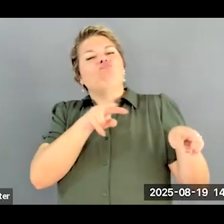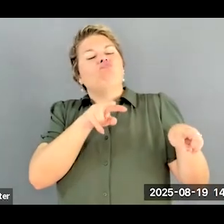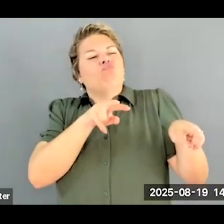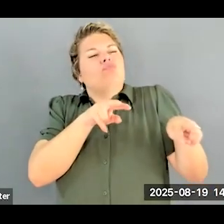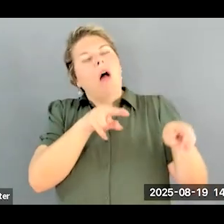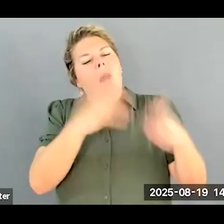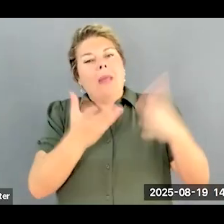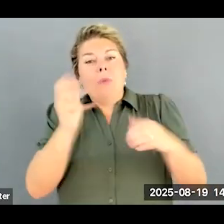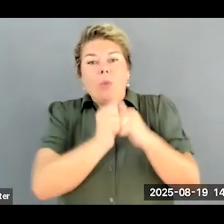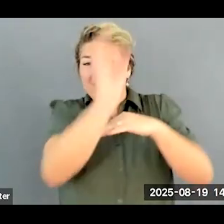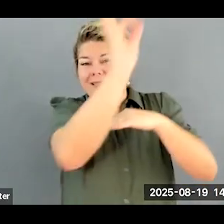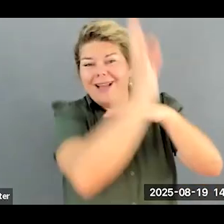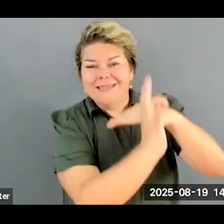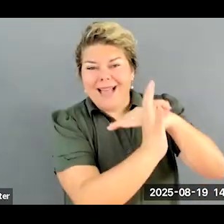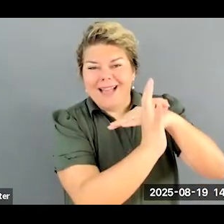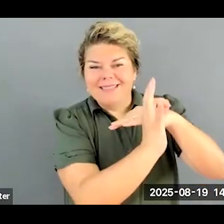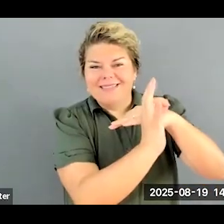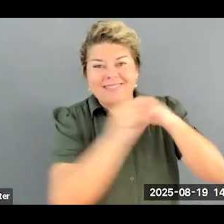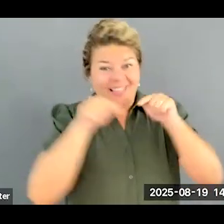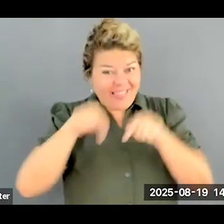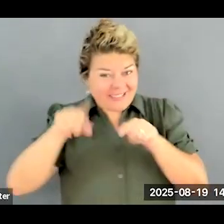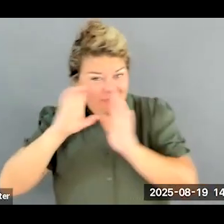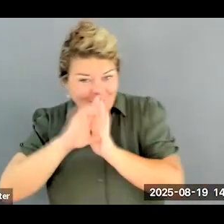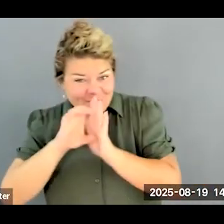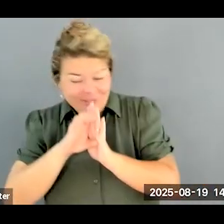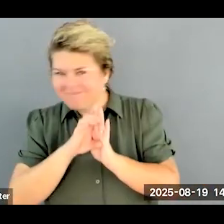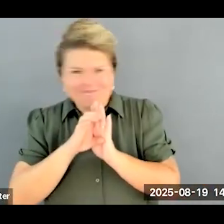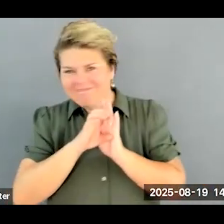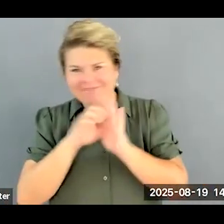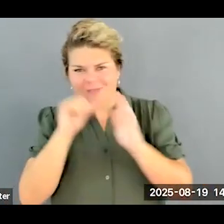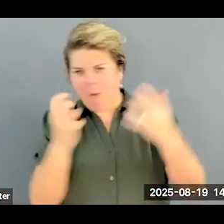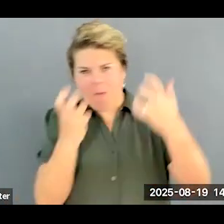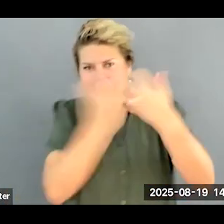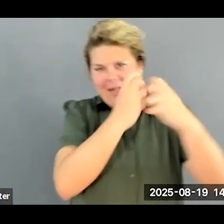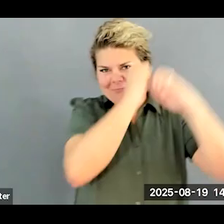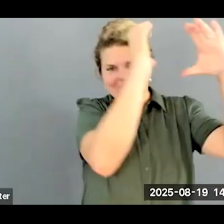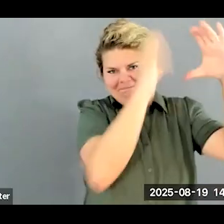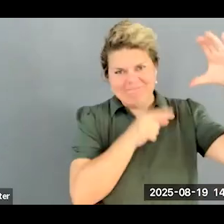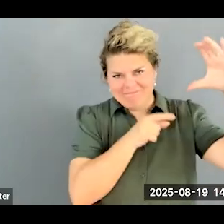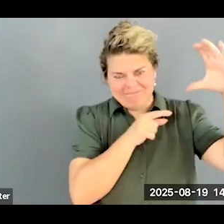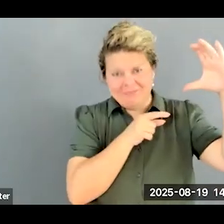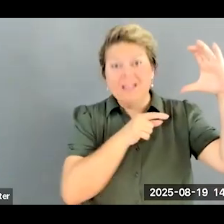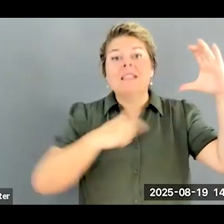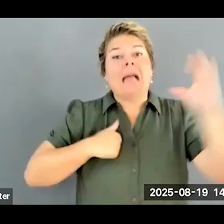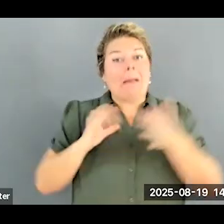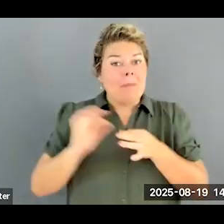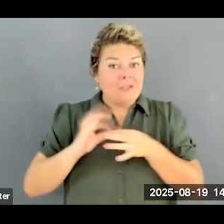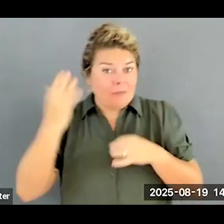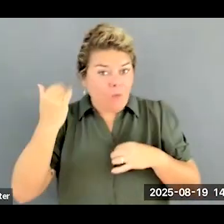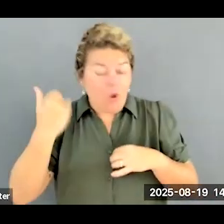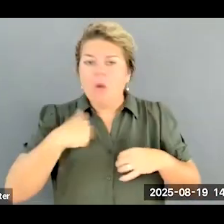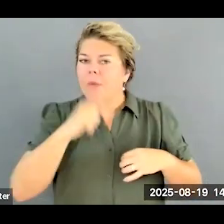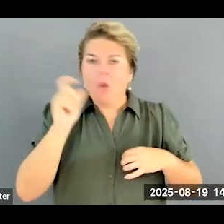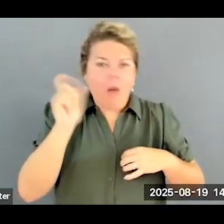with a sunset. And that is not what we have pictured here on this slide. So, as previously stated, we don't have to